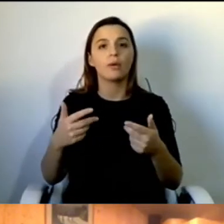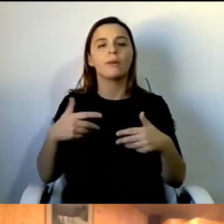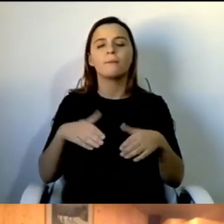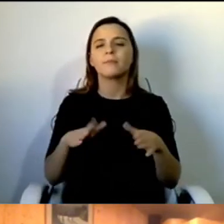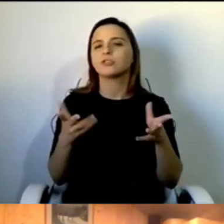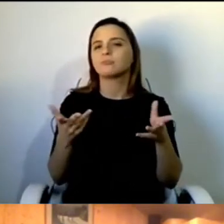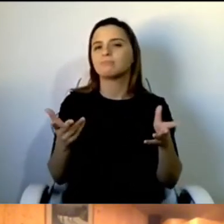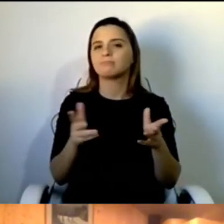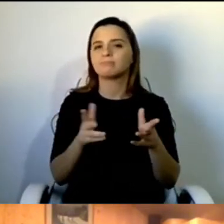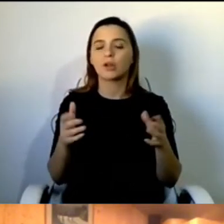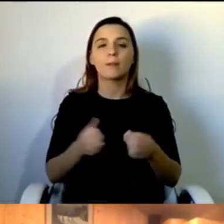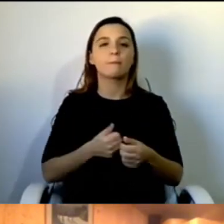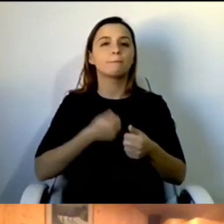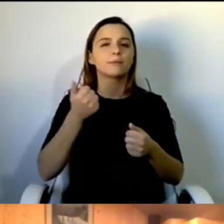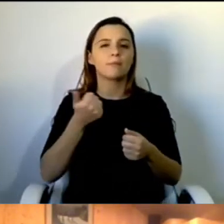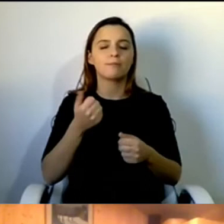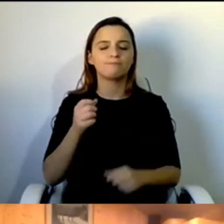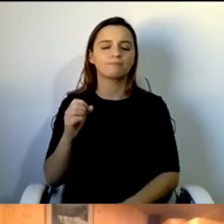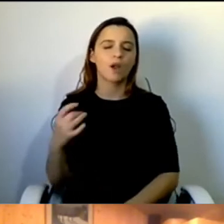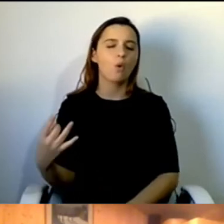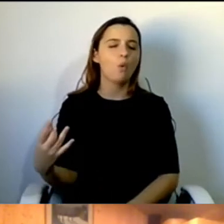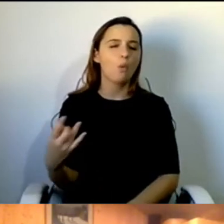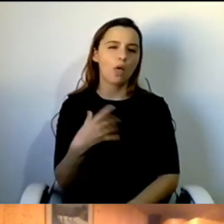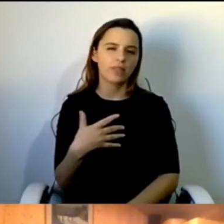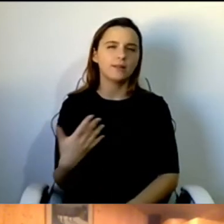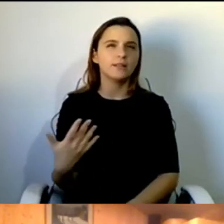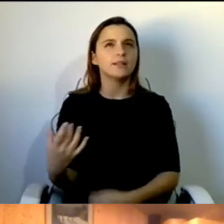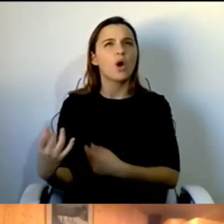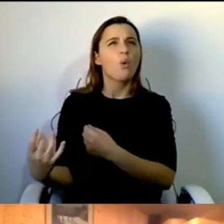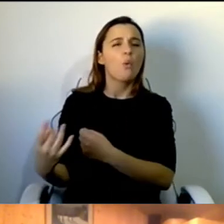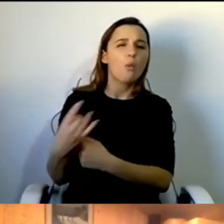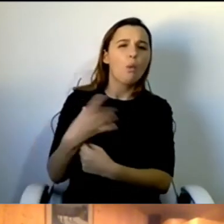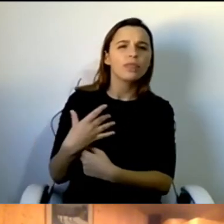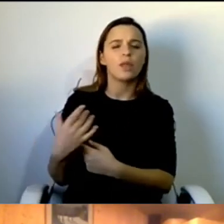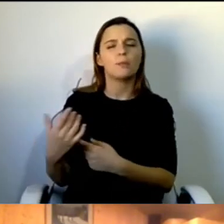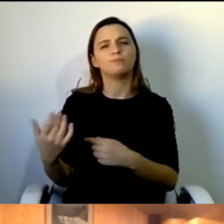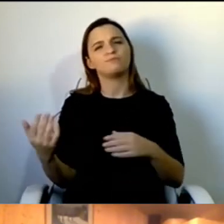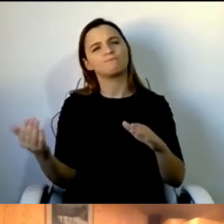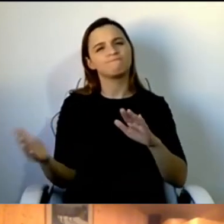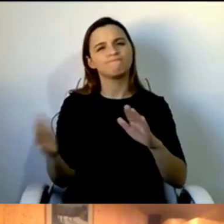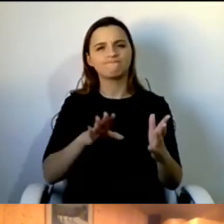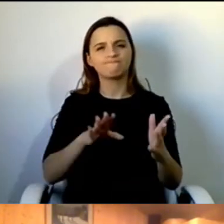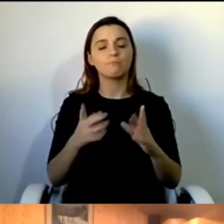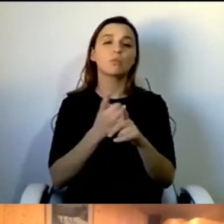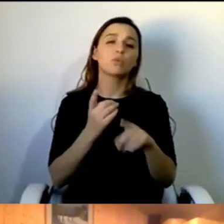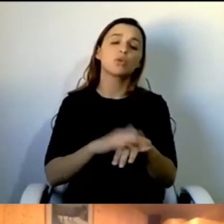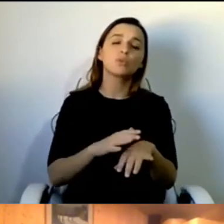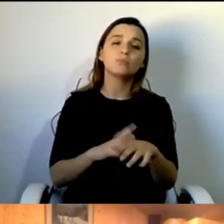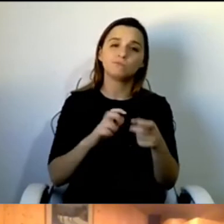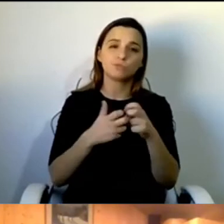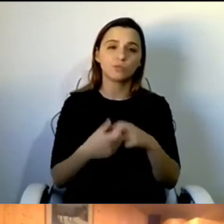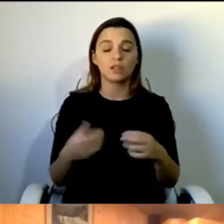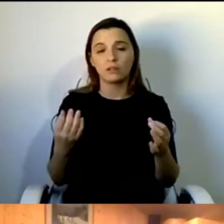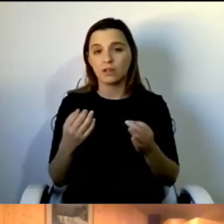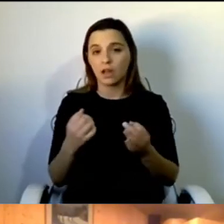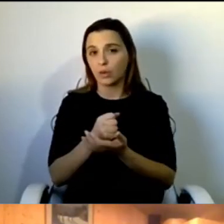a problem because they don't really want to kind of support personal assistance. And